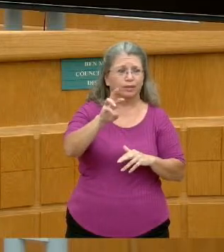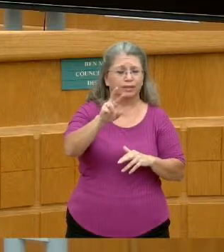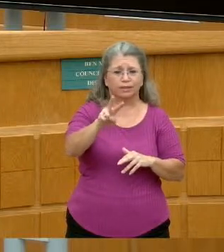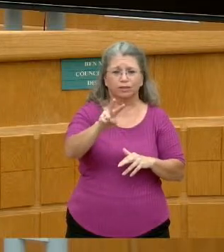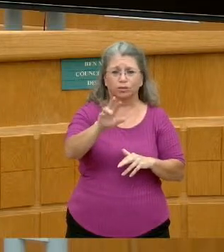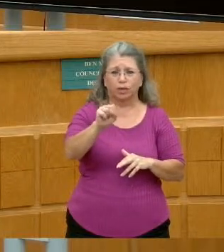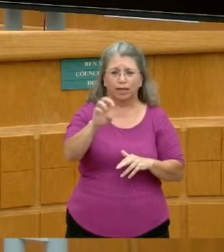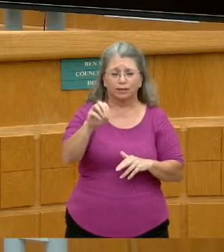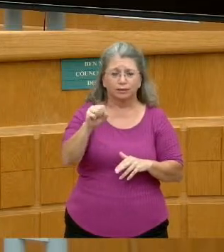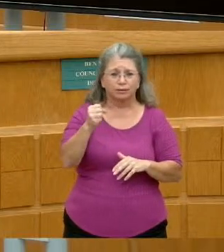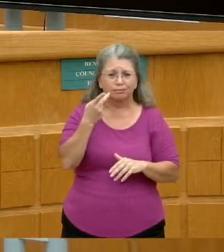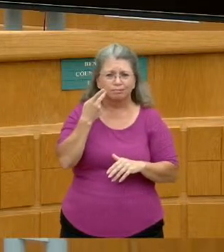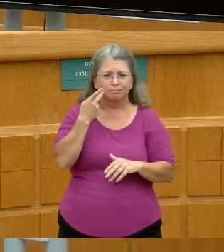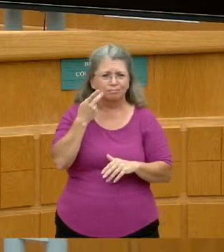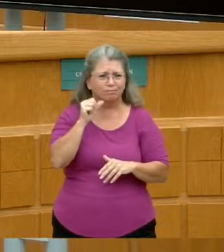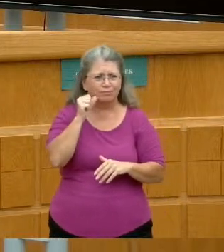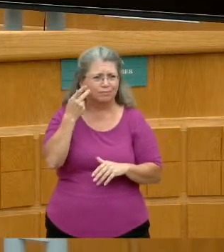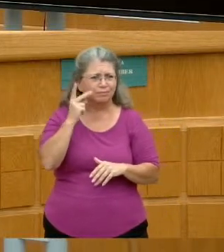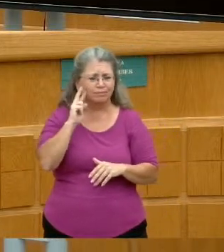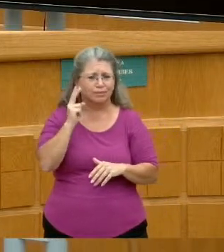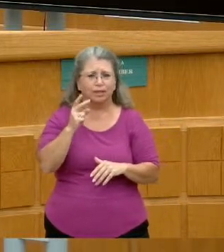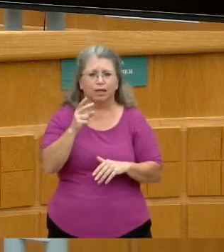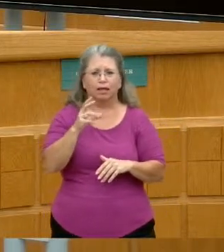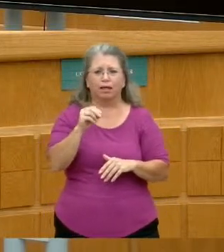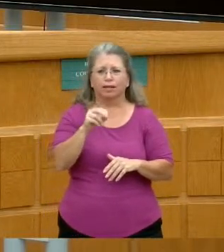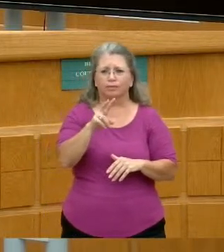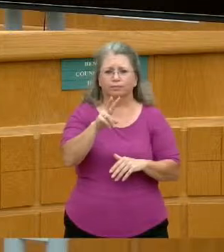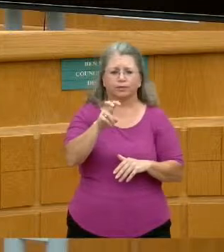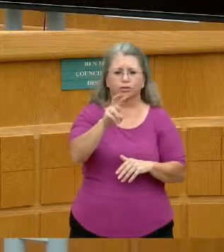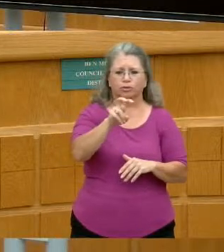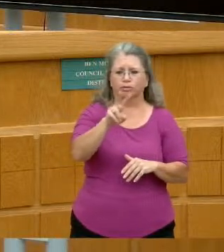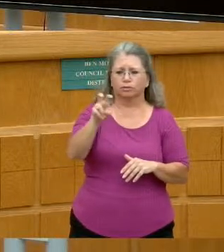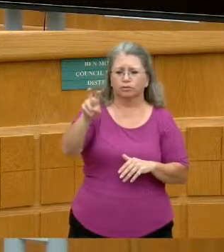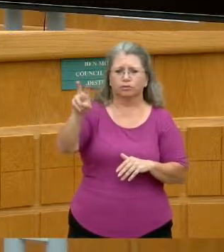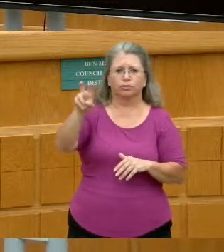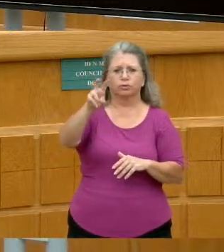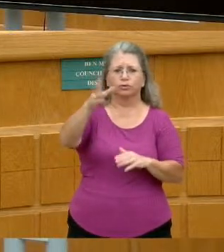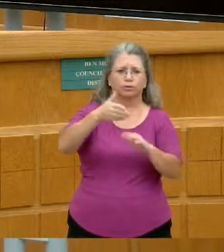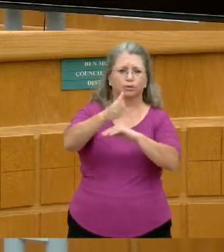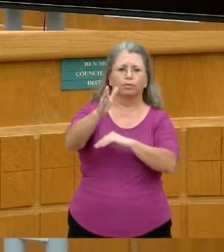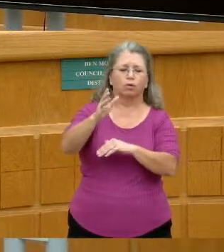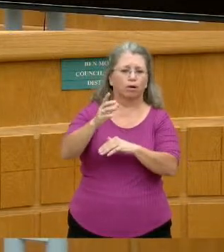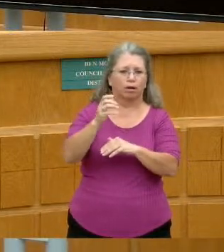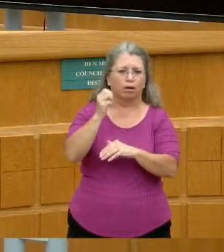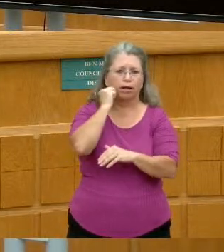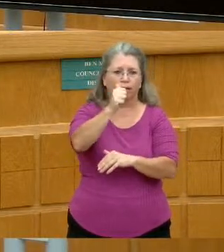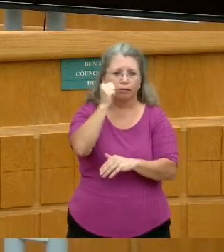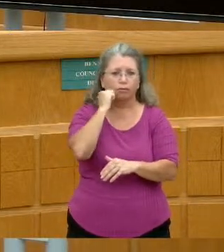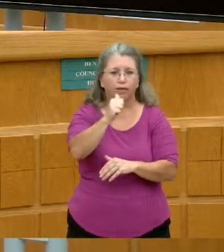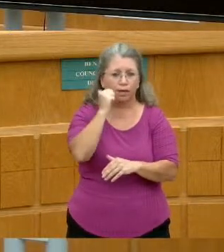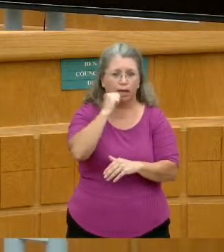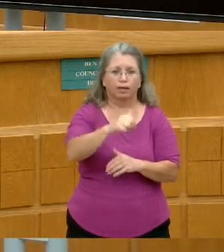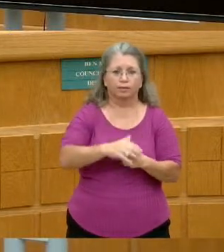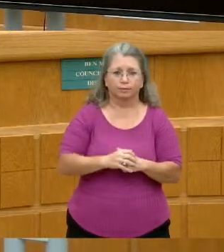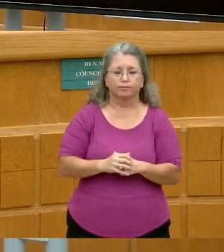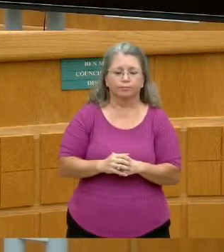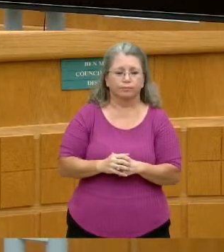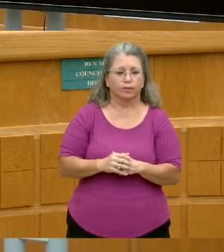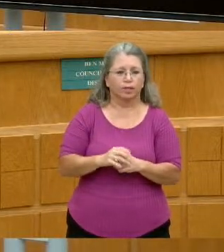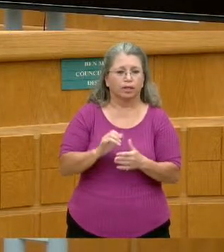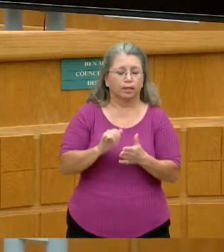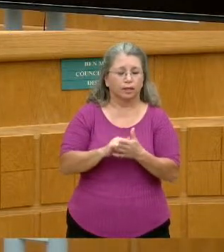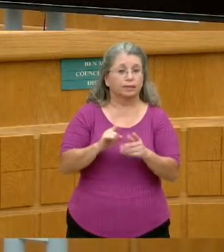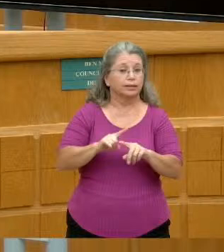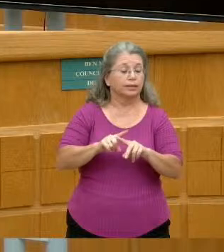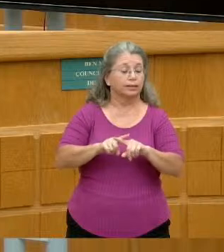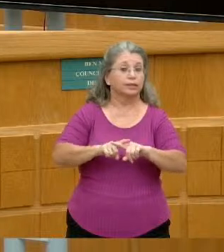the other day, and a couple hundred cases, hundreds of cases day after day after day. This is very different